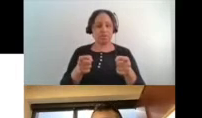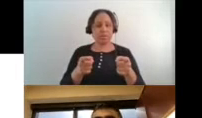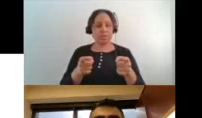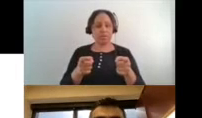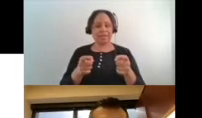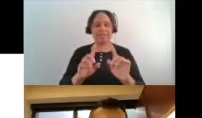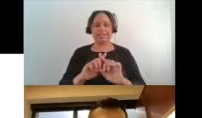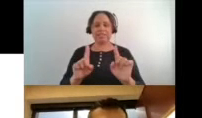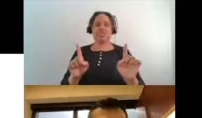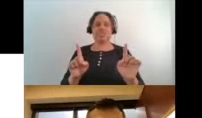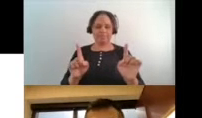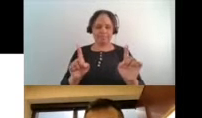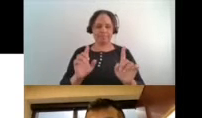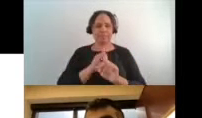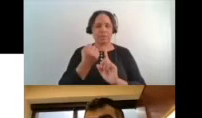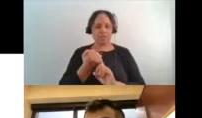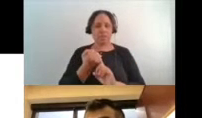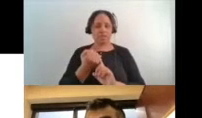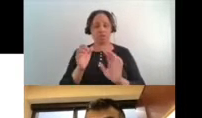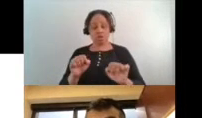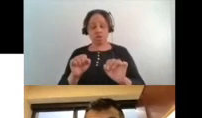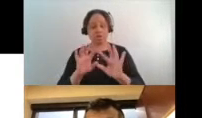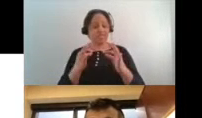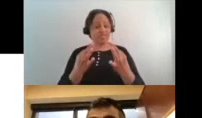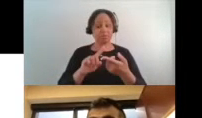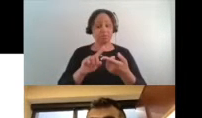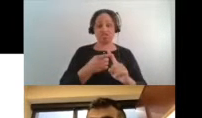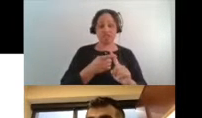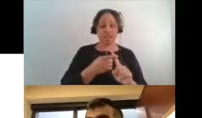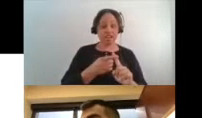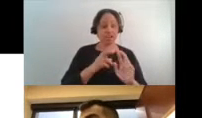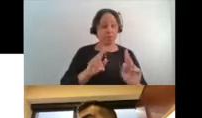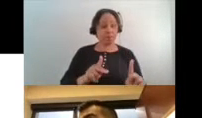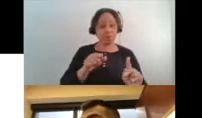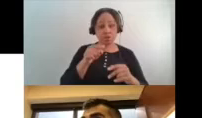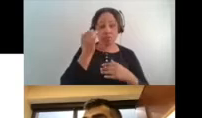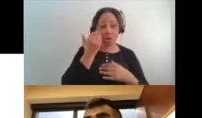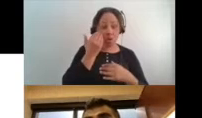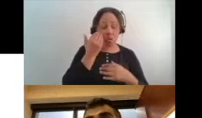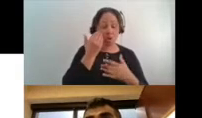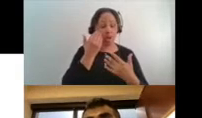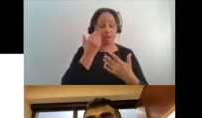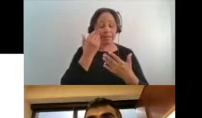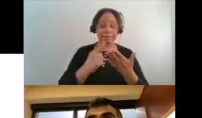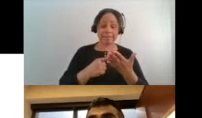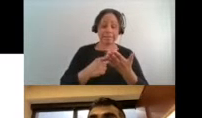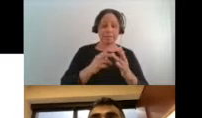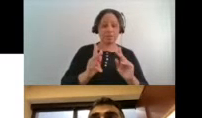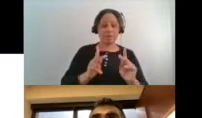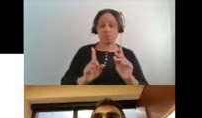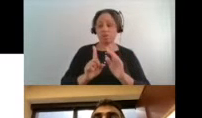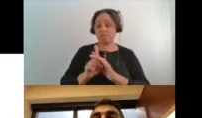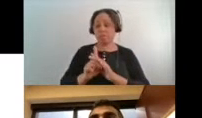different ballgame. But it can be a family member, a friend, or an acquaintance who can donate, or somebody even, we have sometimes people come to our transplant center who